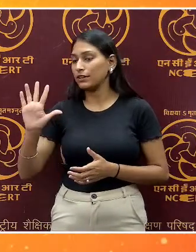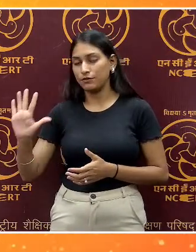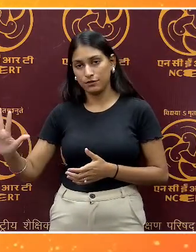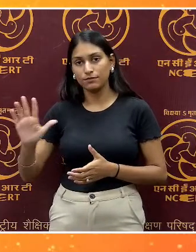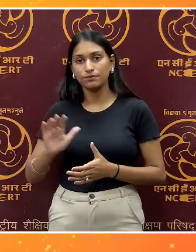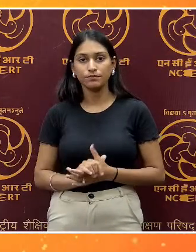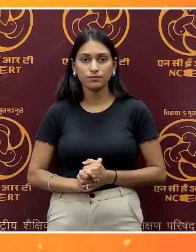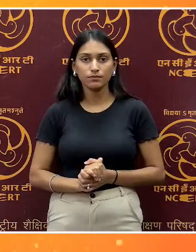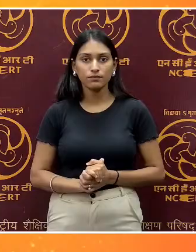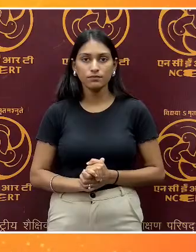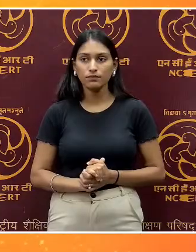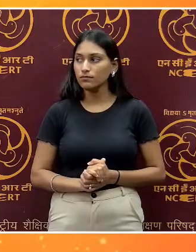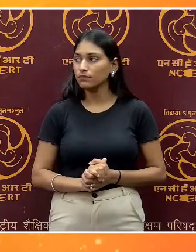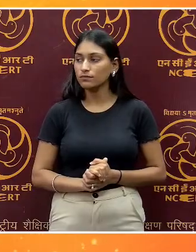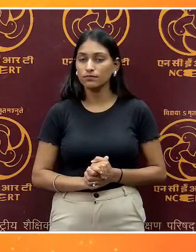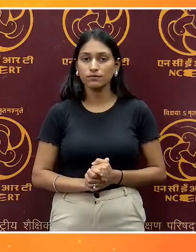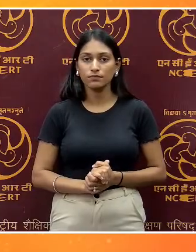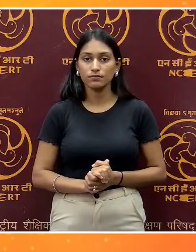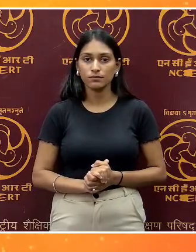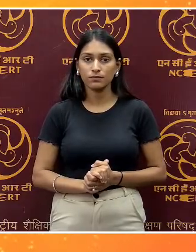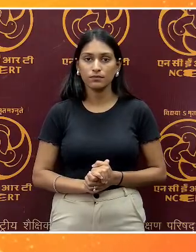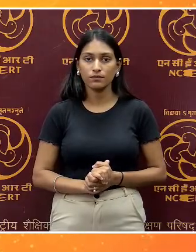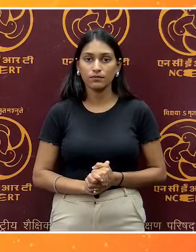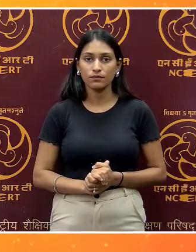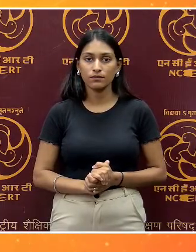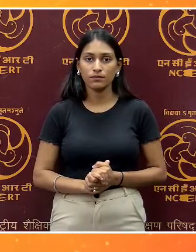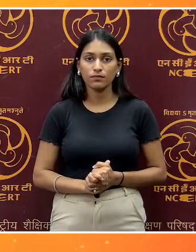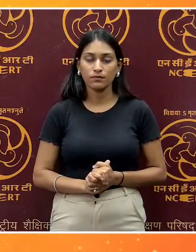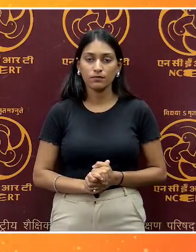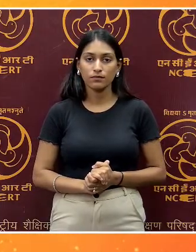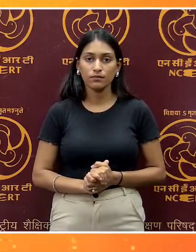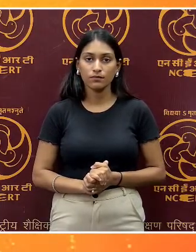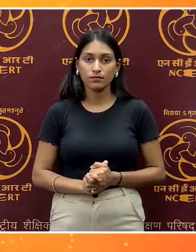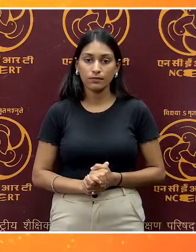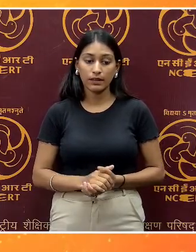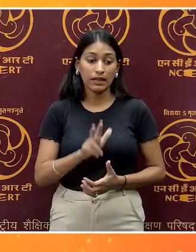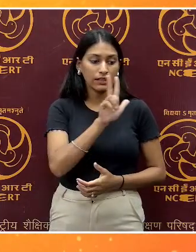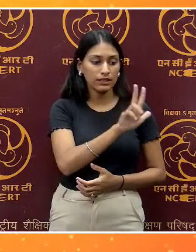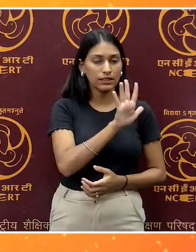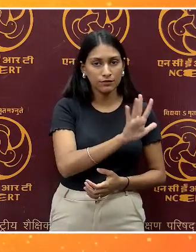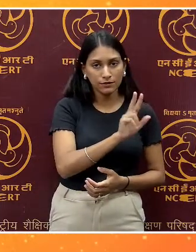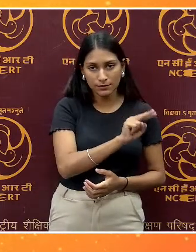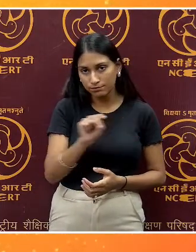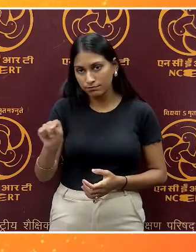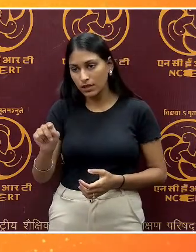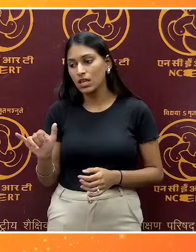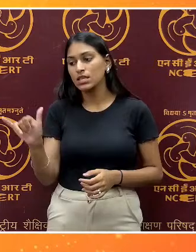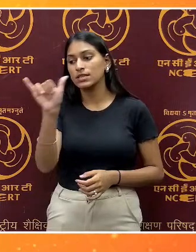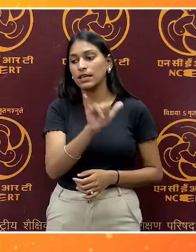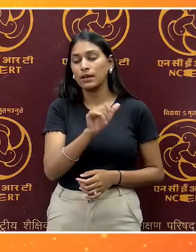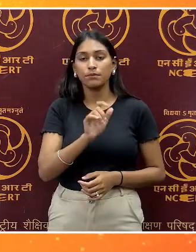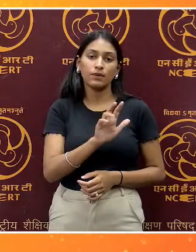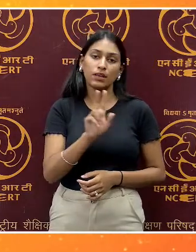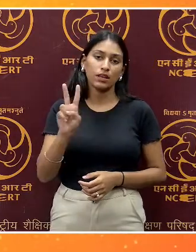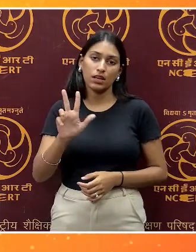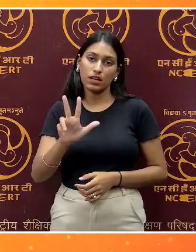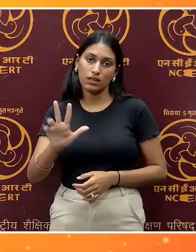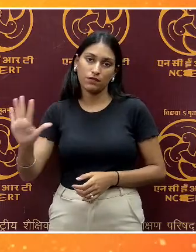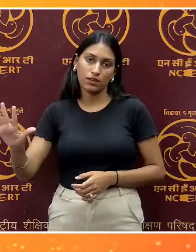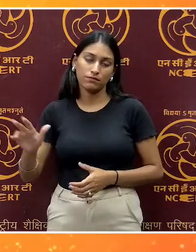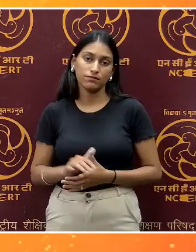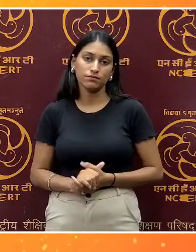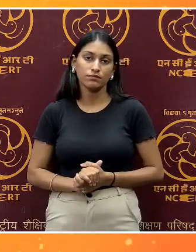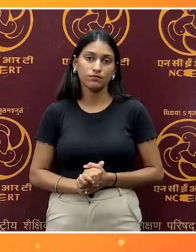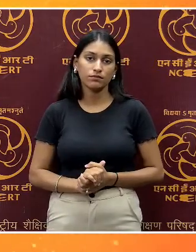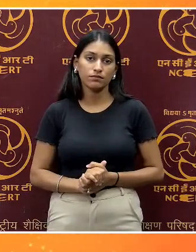85 Newton east is the resultant or net force. If we have 50